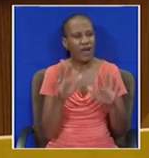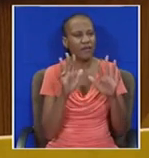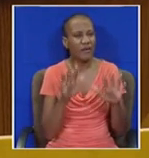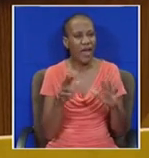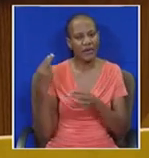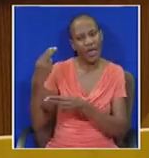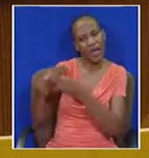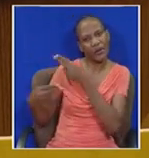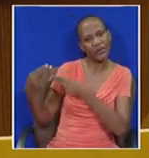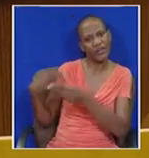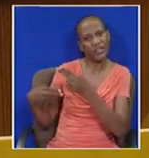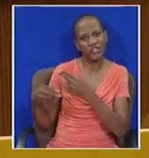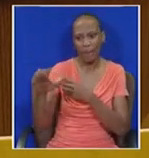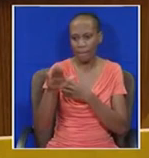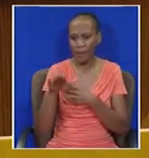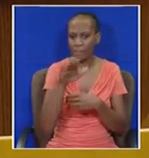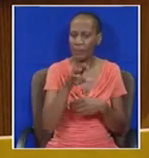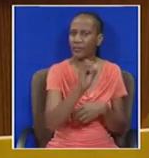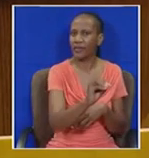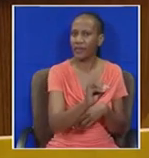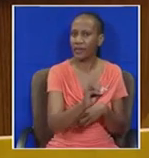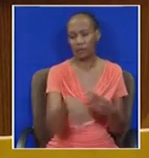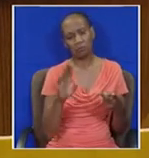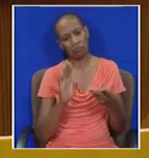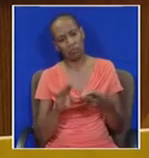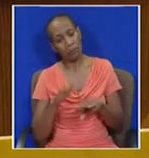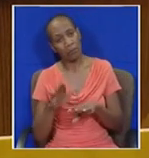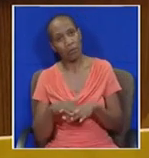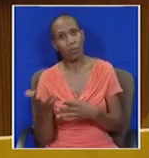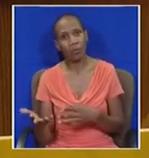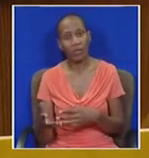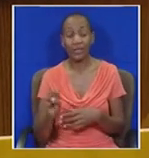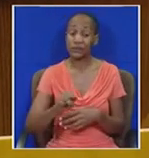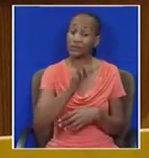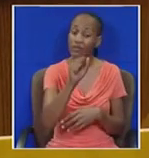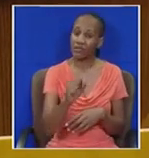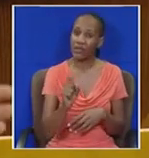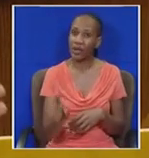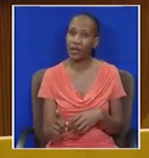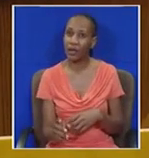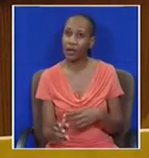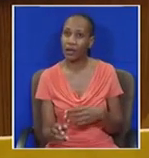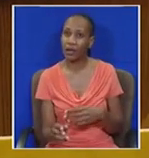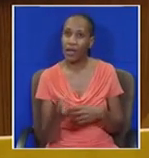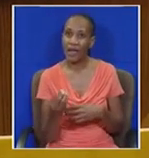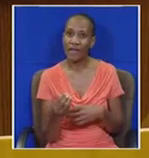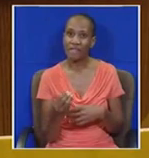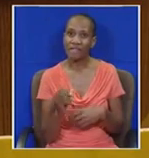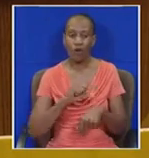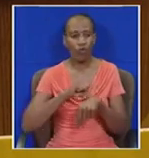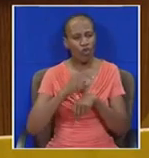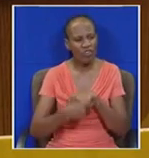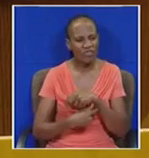heritage sites. Apart from that, we are one of the most sought after conference and